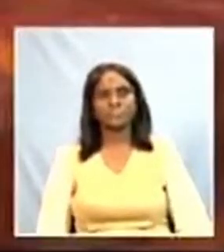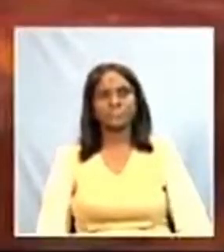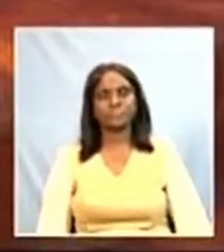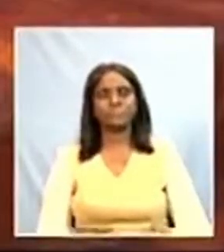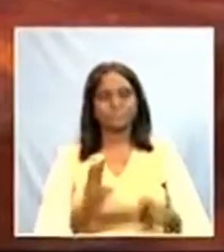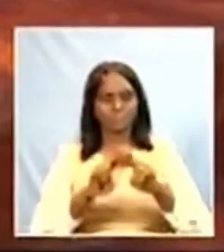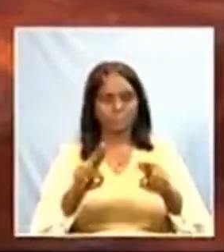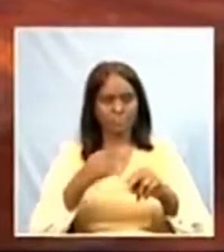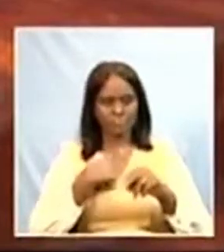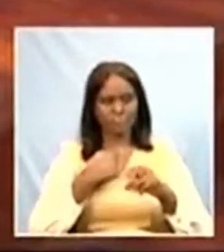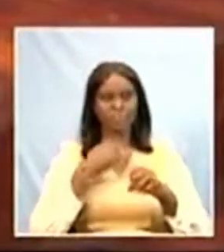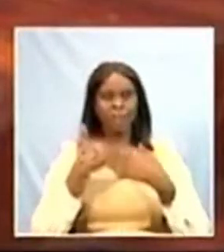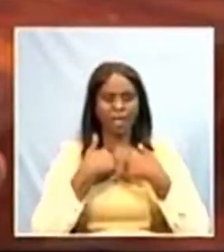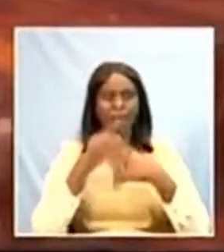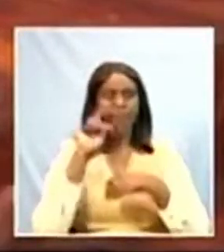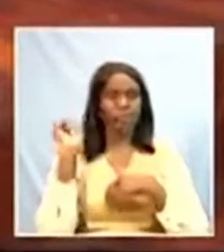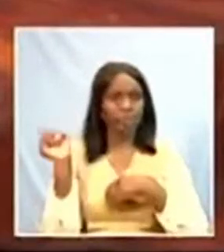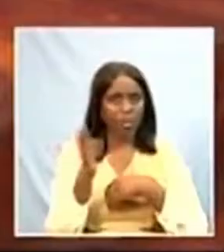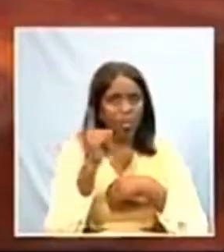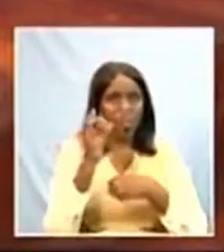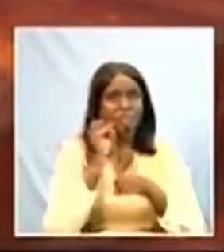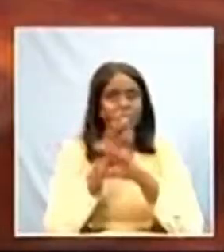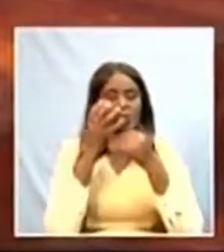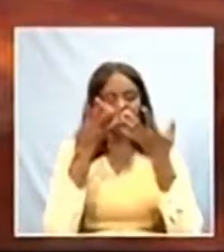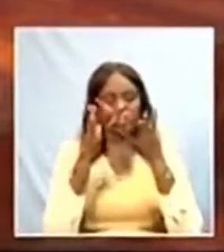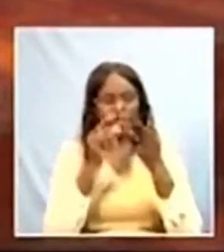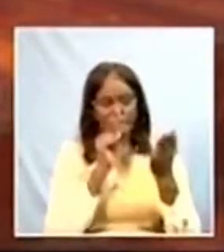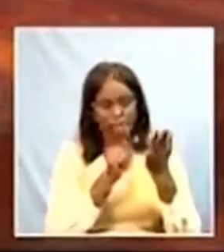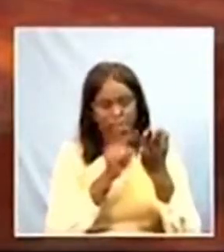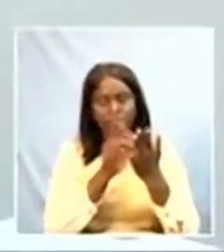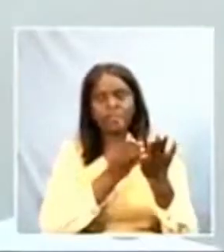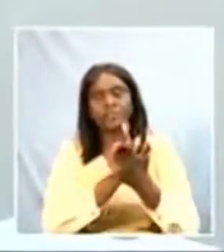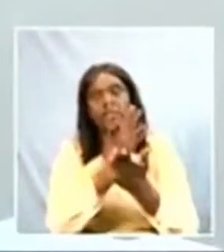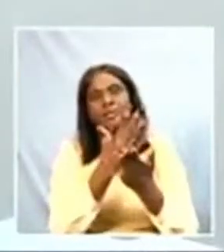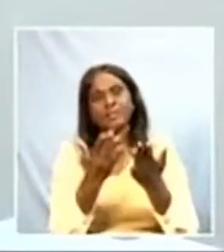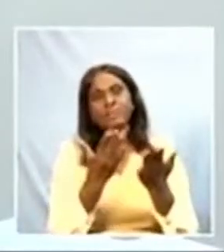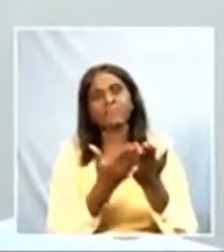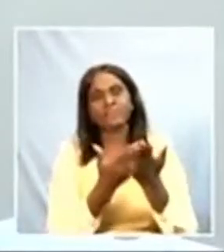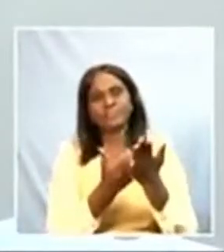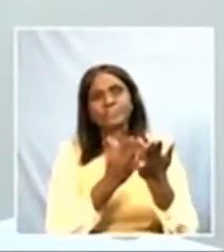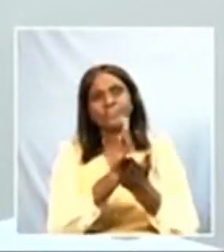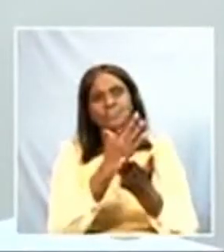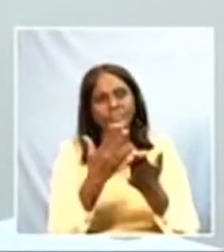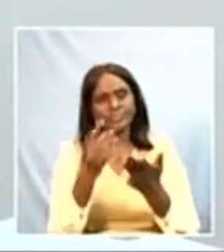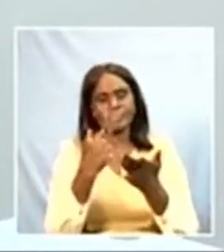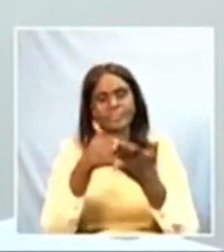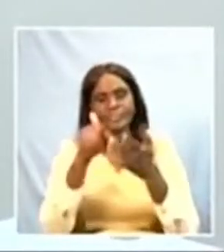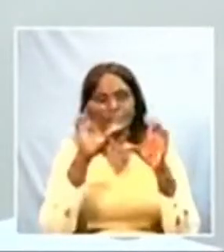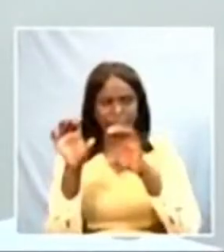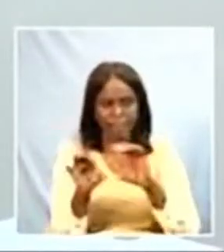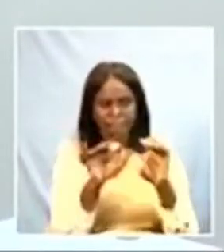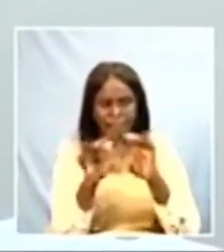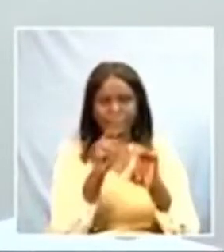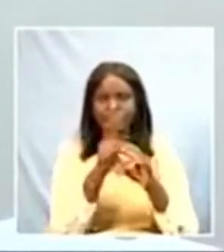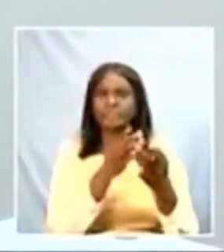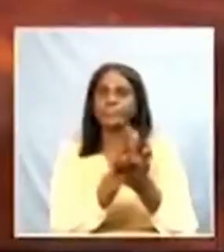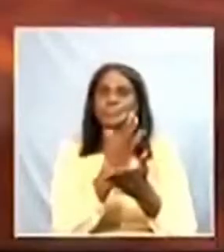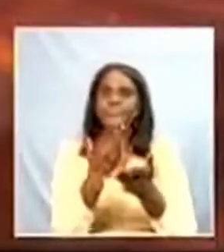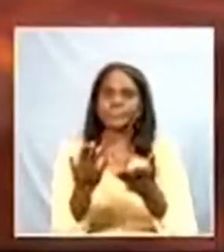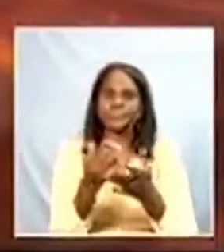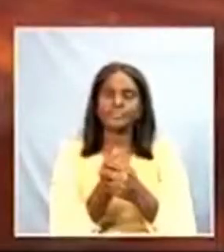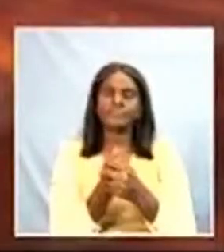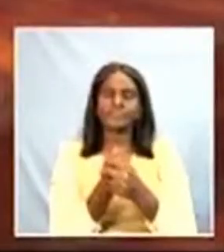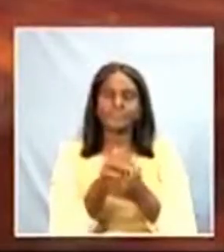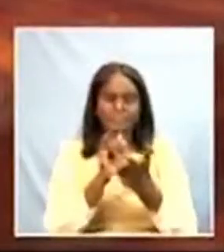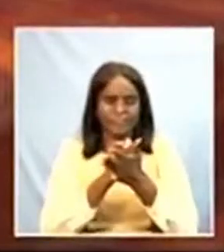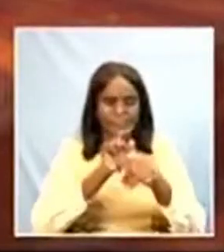Chair, like I said earlier on. Is this the right thing, what you did? At